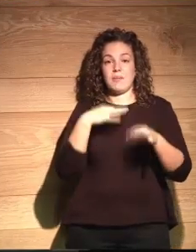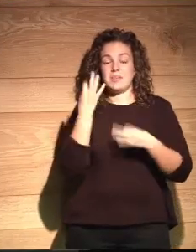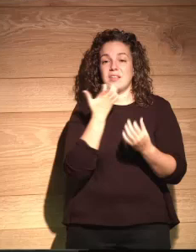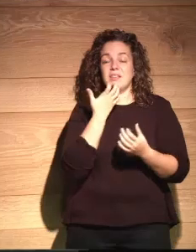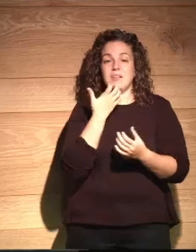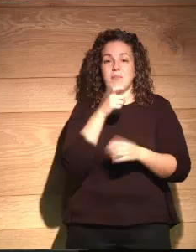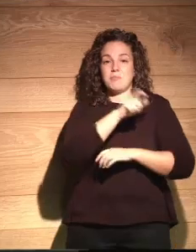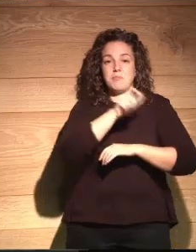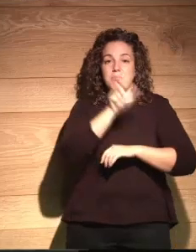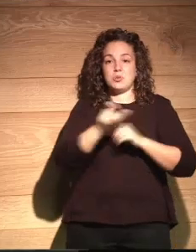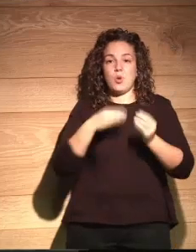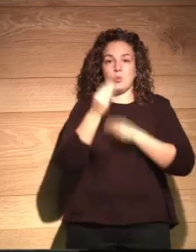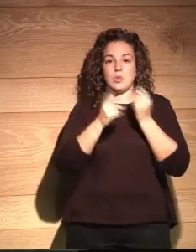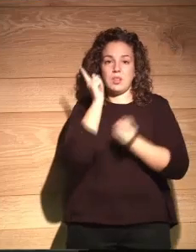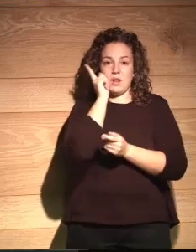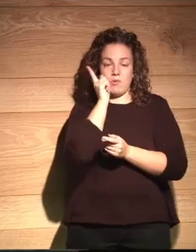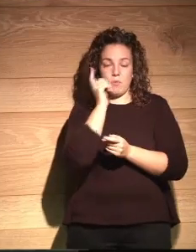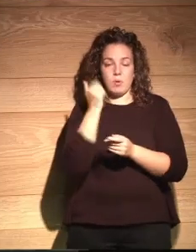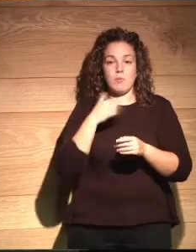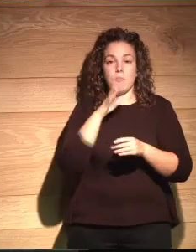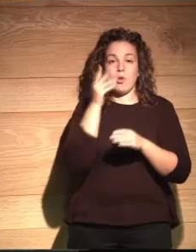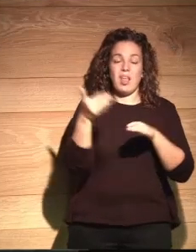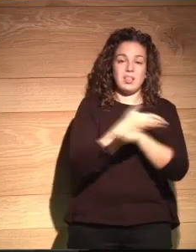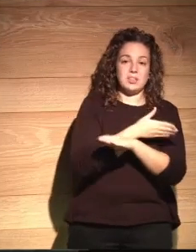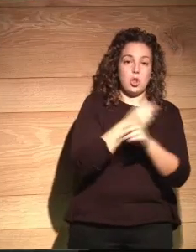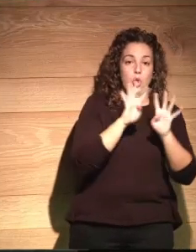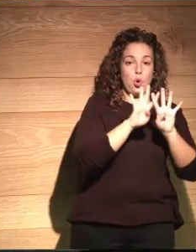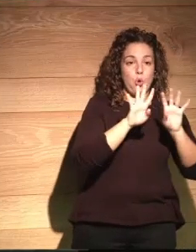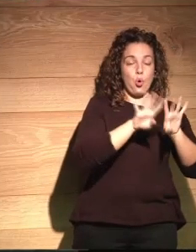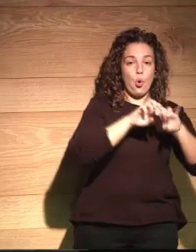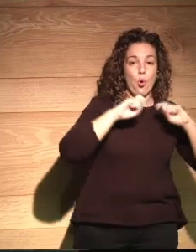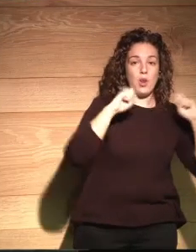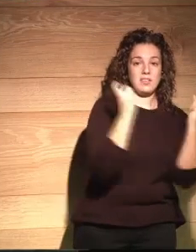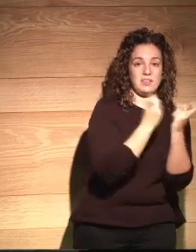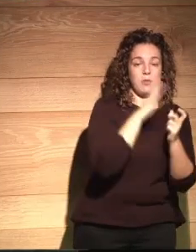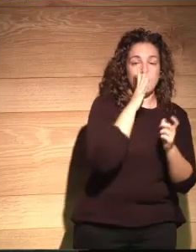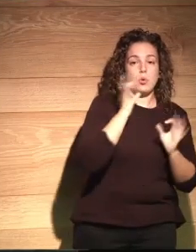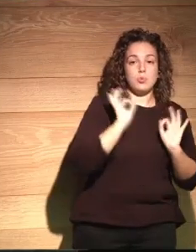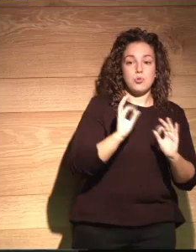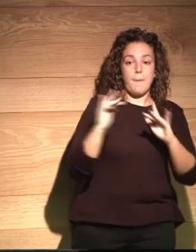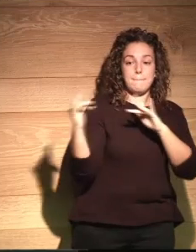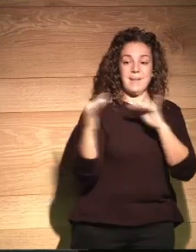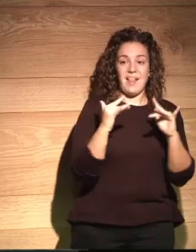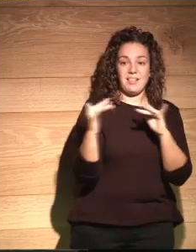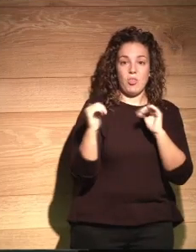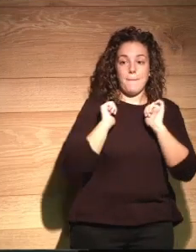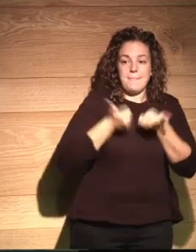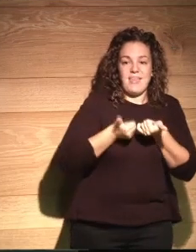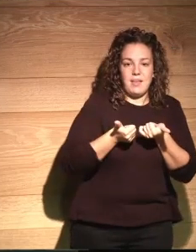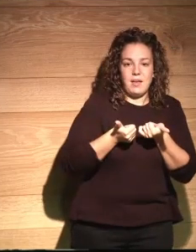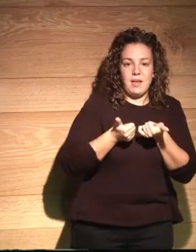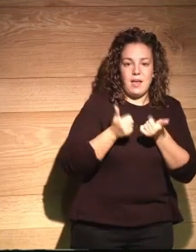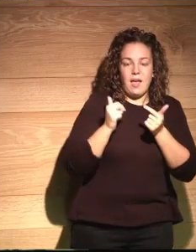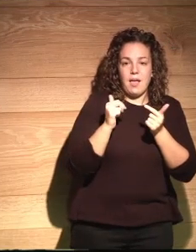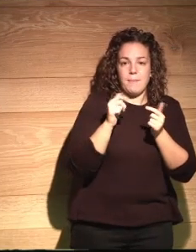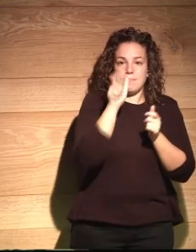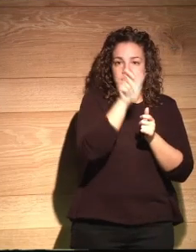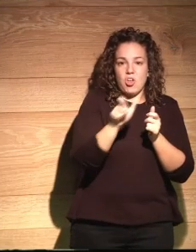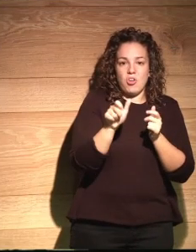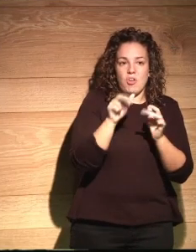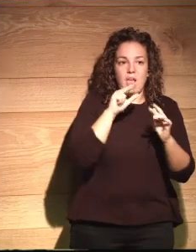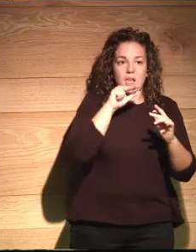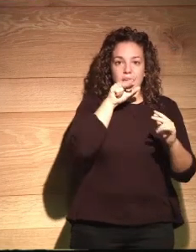river. In a moment, the match begins, silence. Nobody talks anymore. France scores, Italy